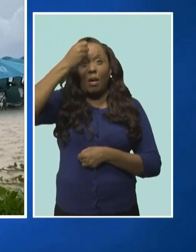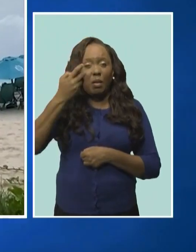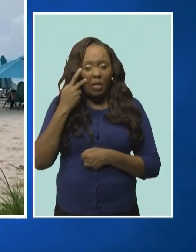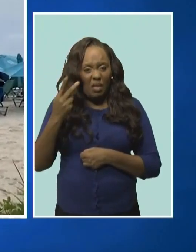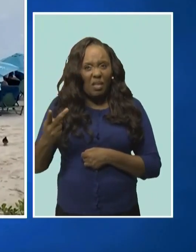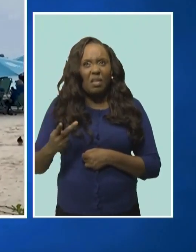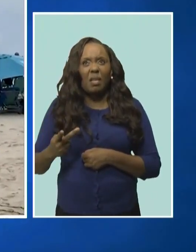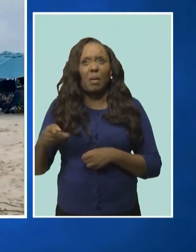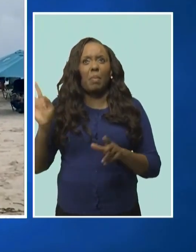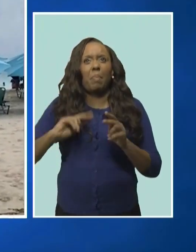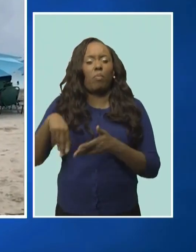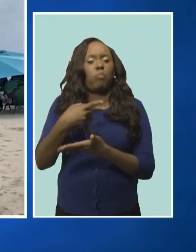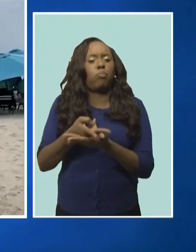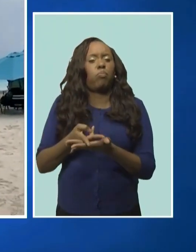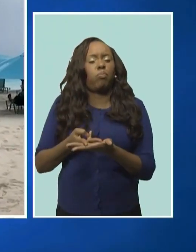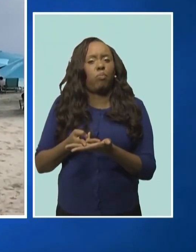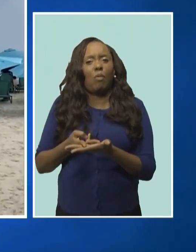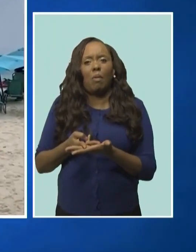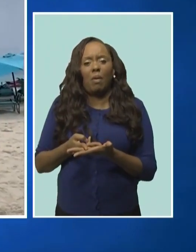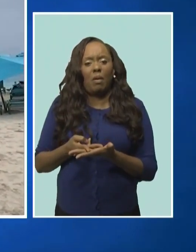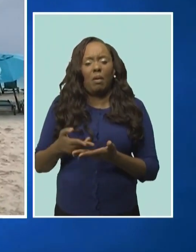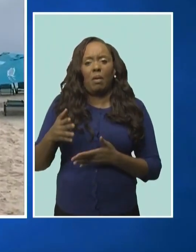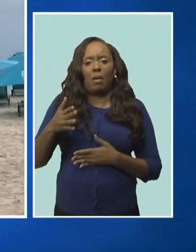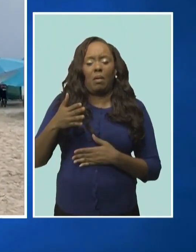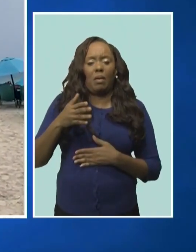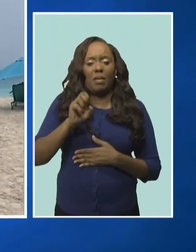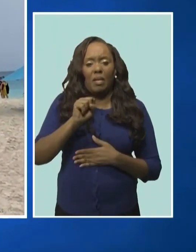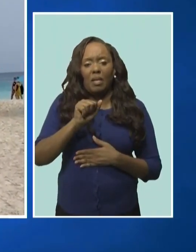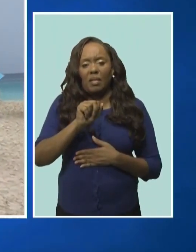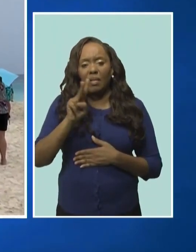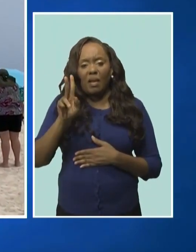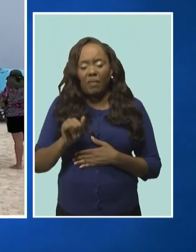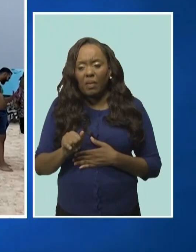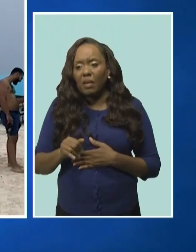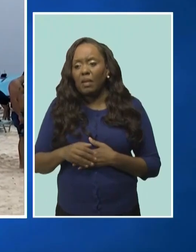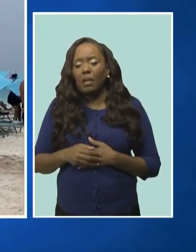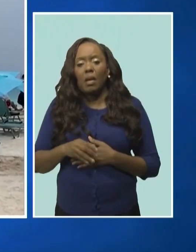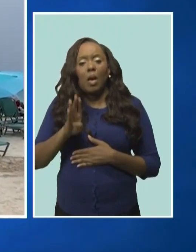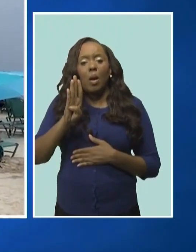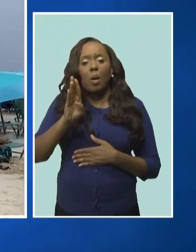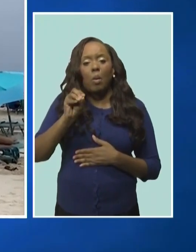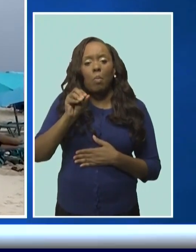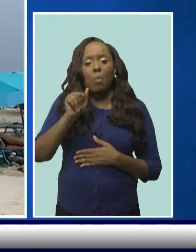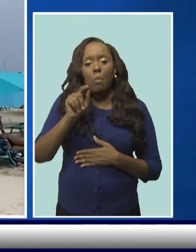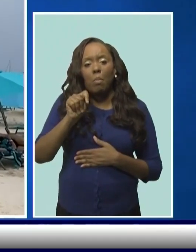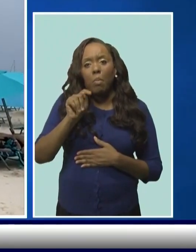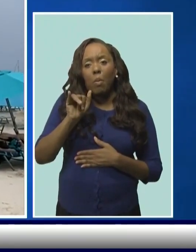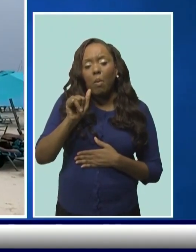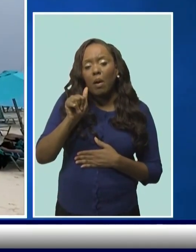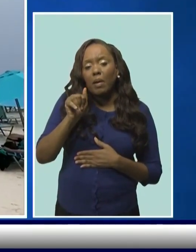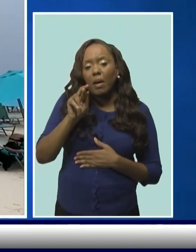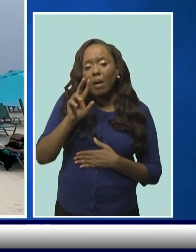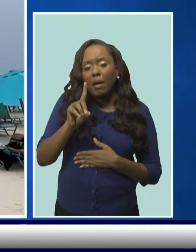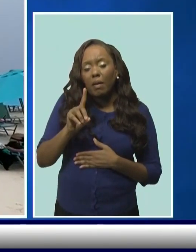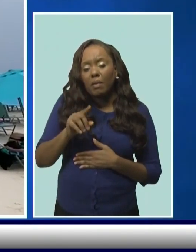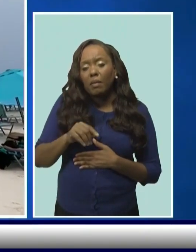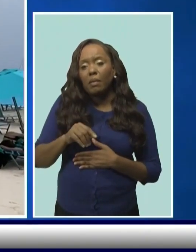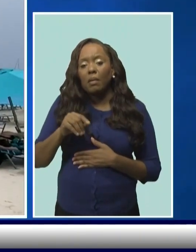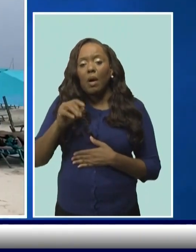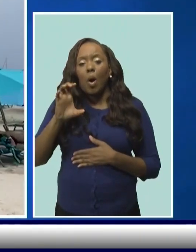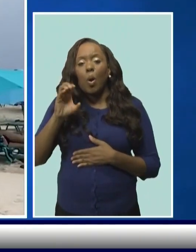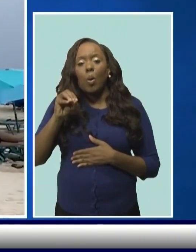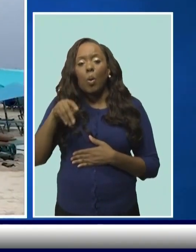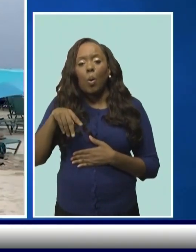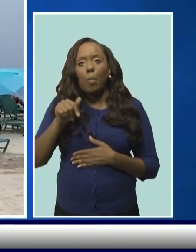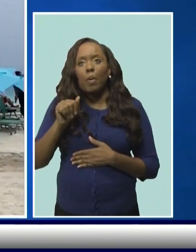ourselves, Copacabana, and all the boys that go regularly up the beach, I would say that you probably